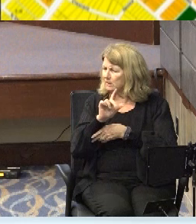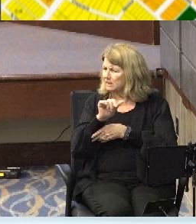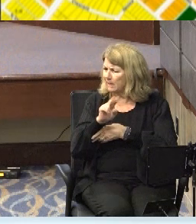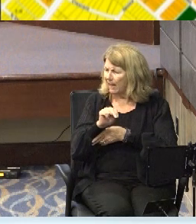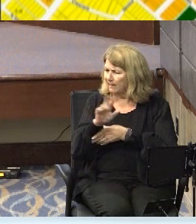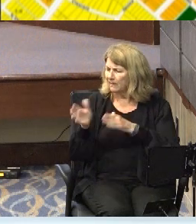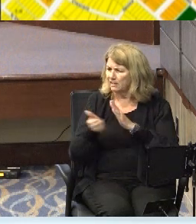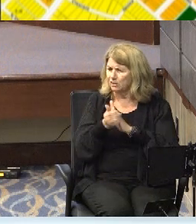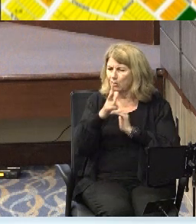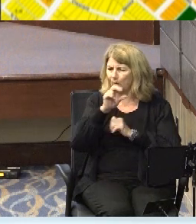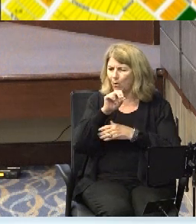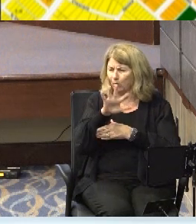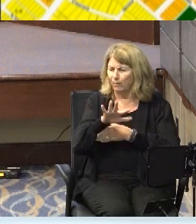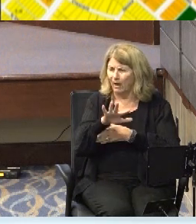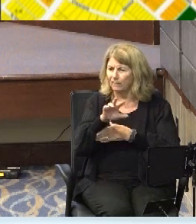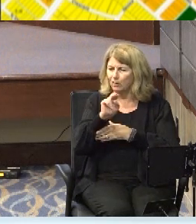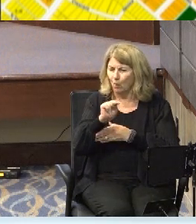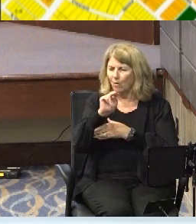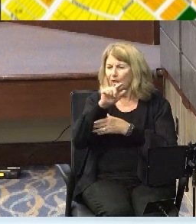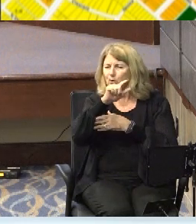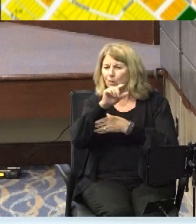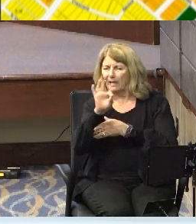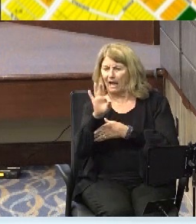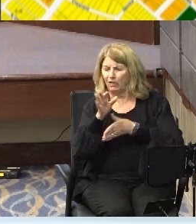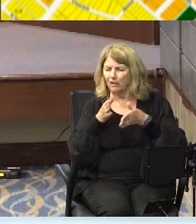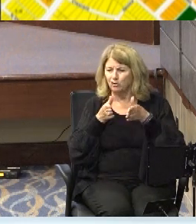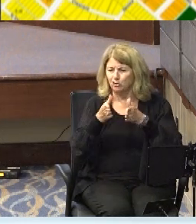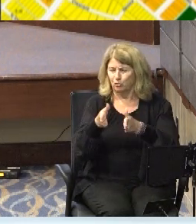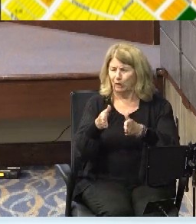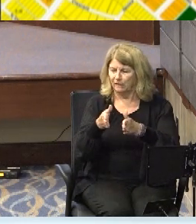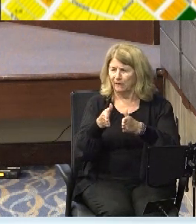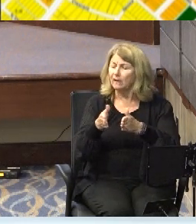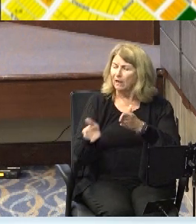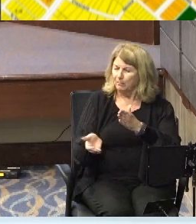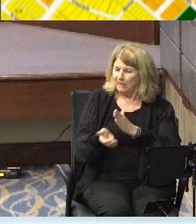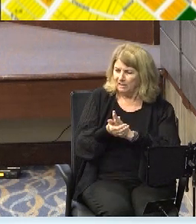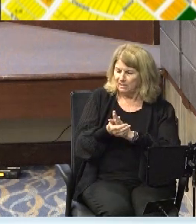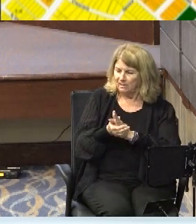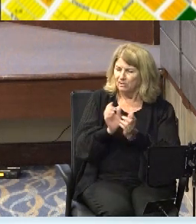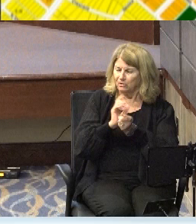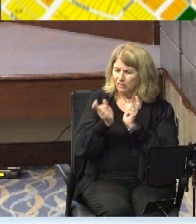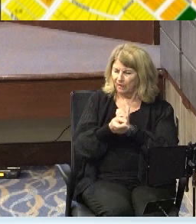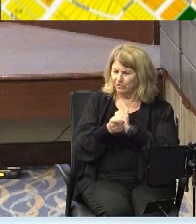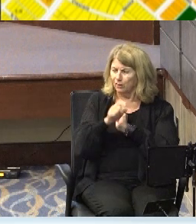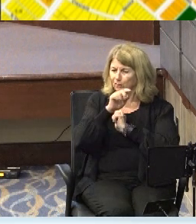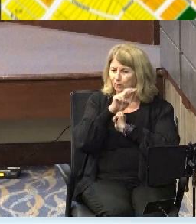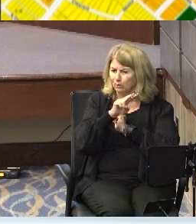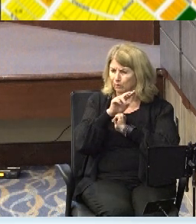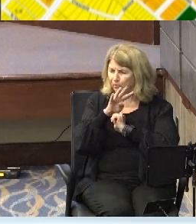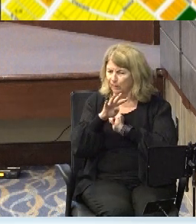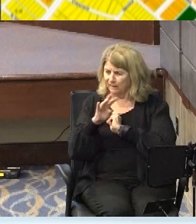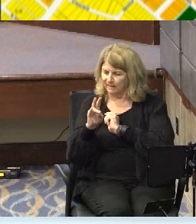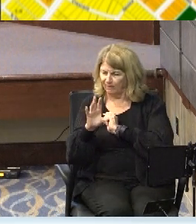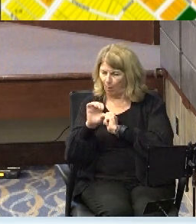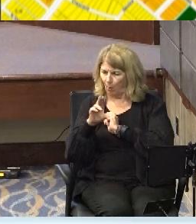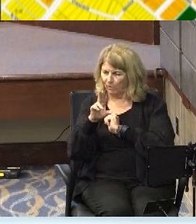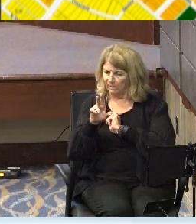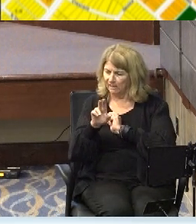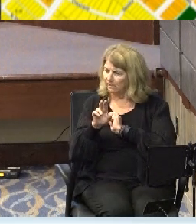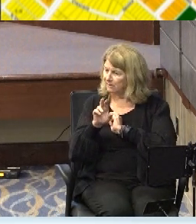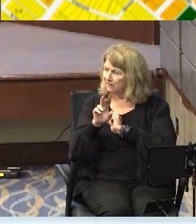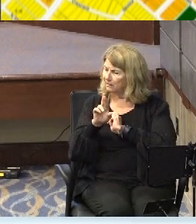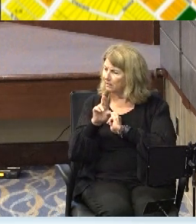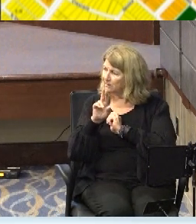305 North 29th Street. Providing that the Code of Ordinances be amended by revising Section 28-247 in Chapter